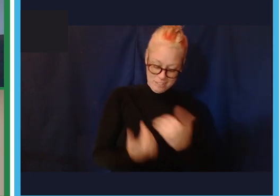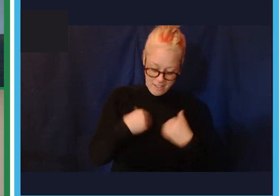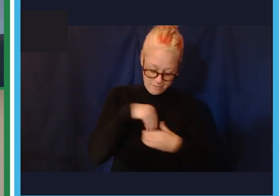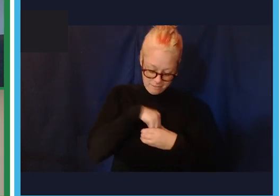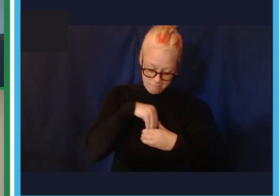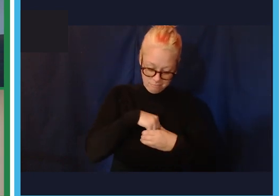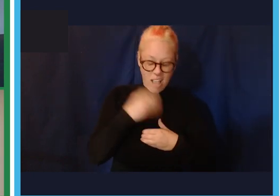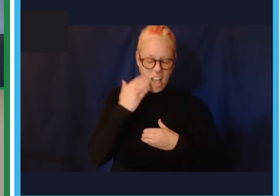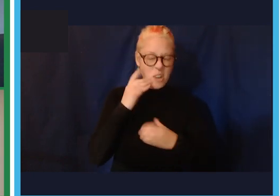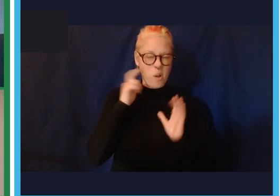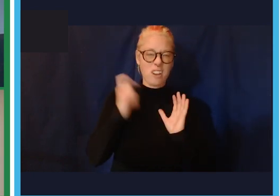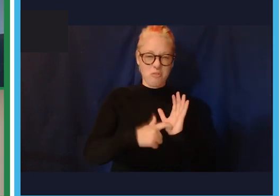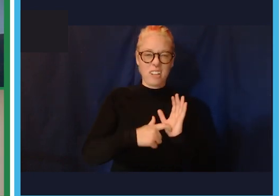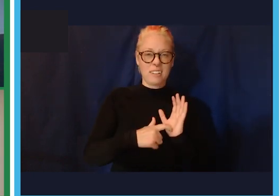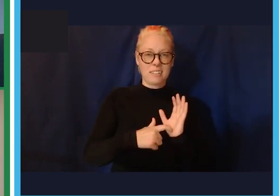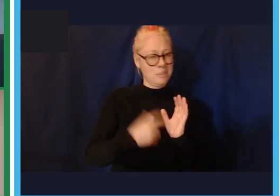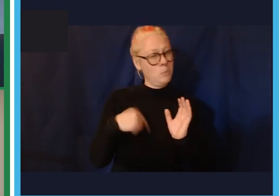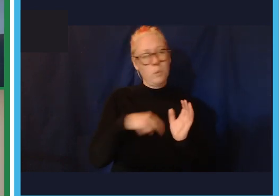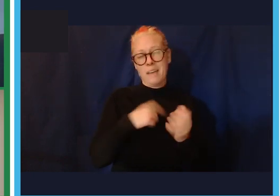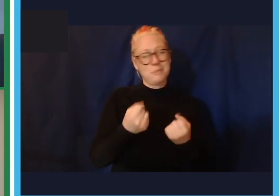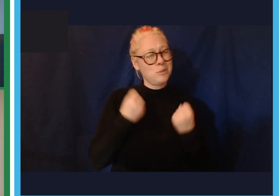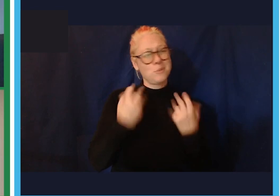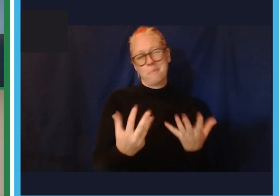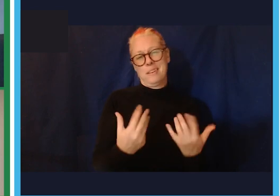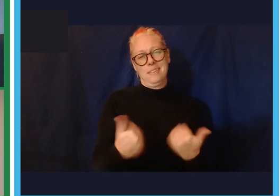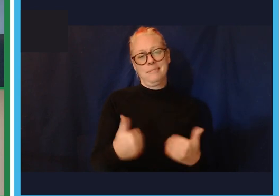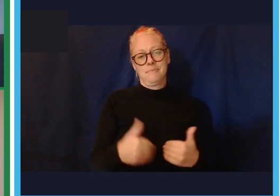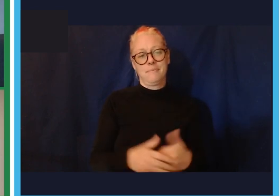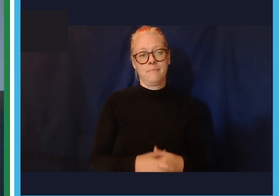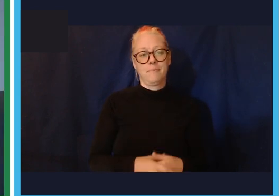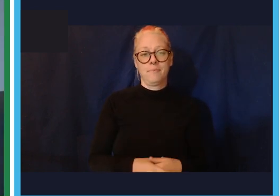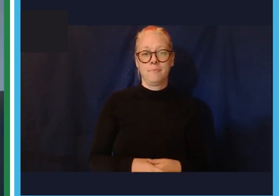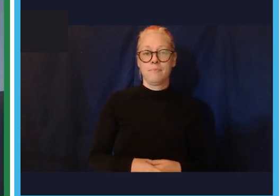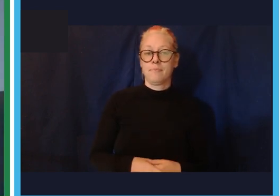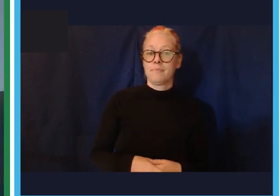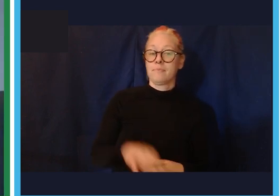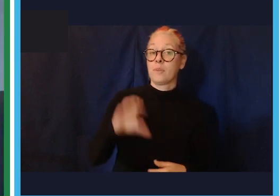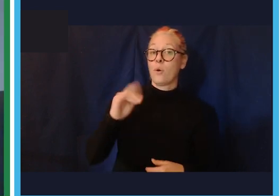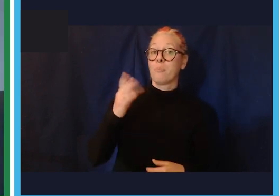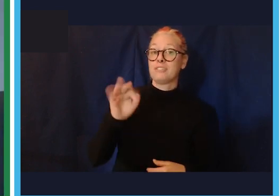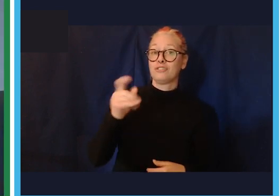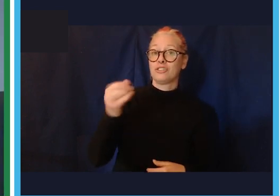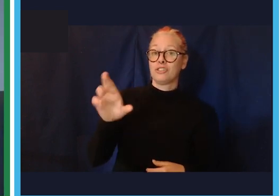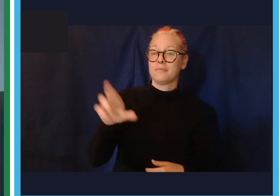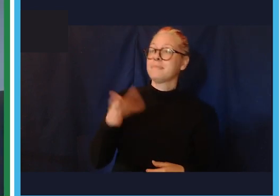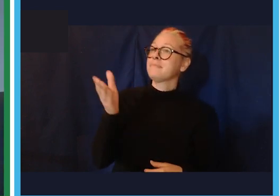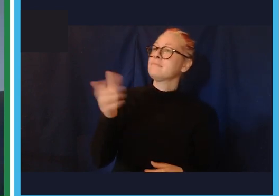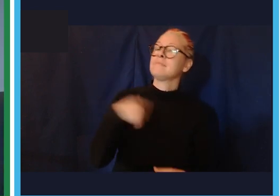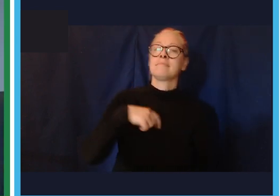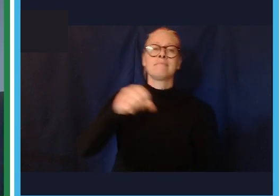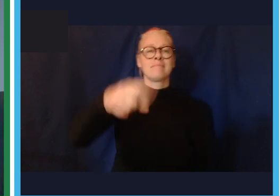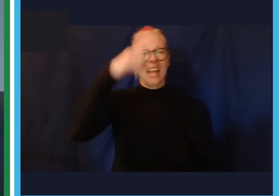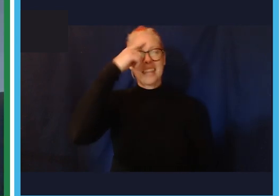that's a really good barometer to have, Ty. And I got to say